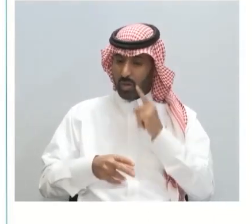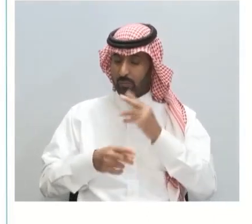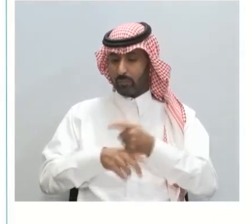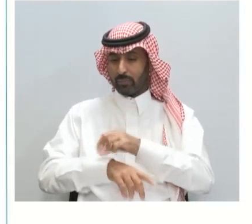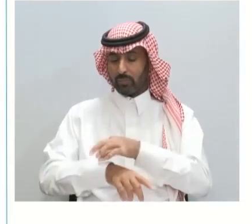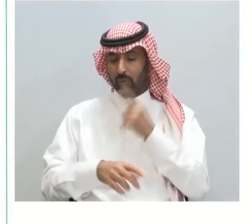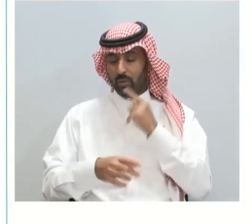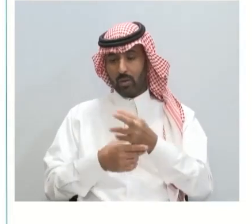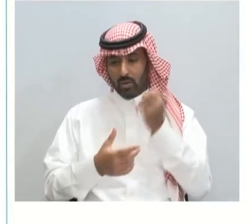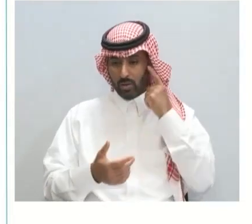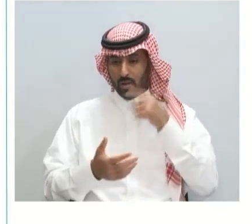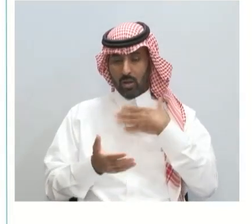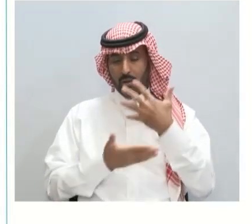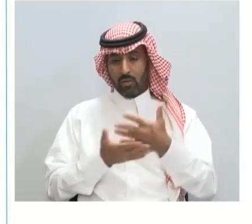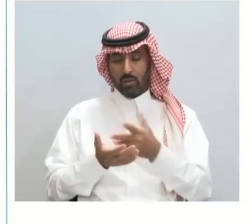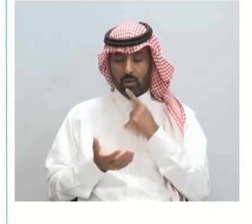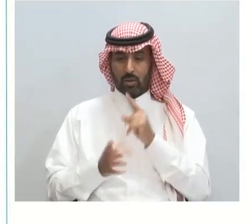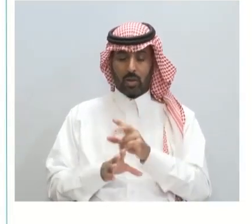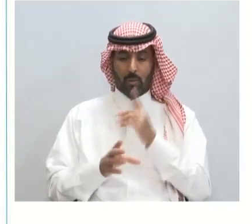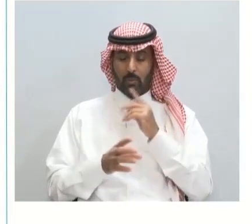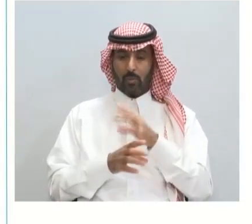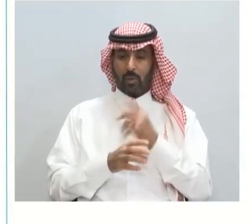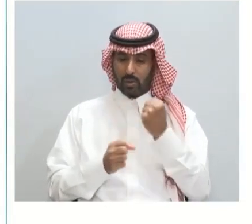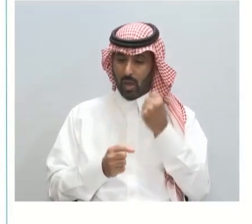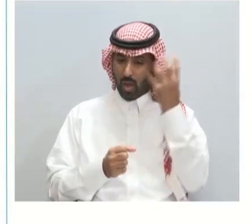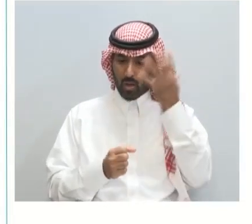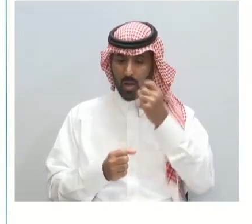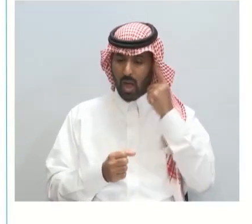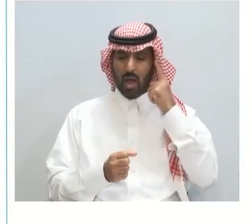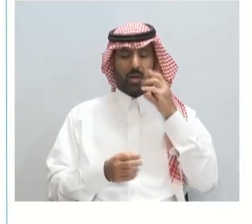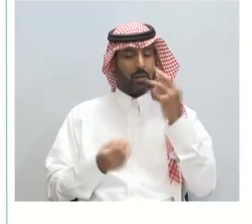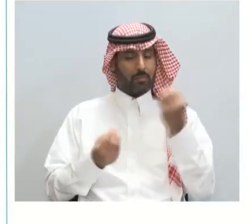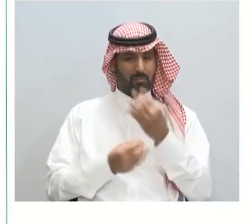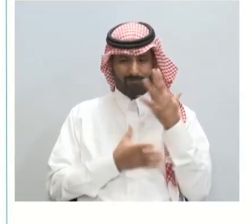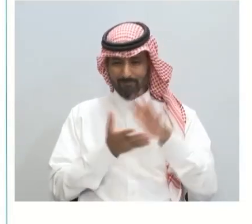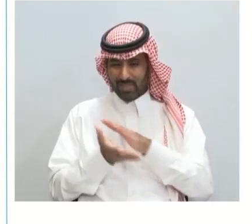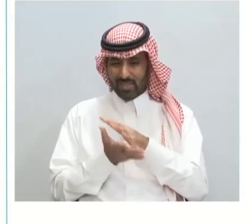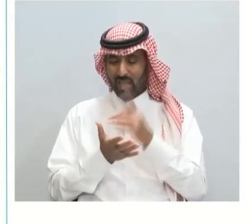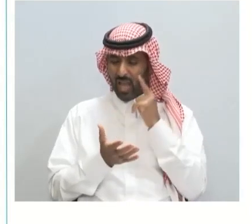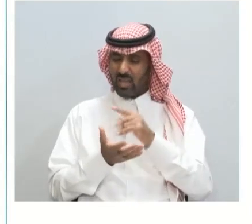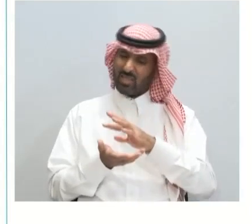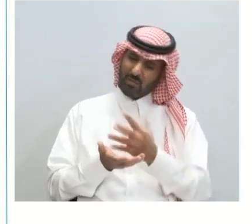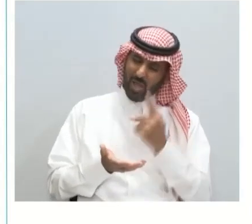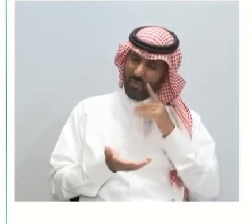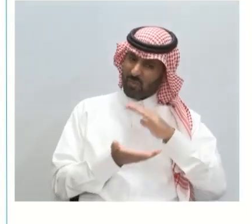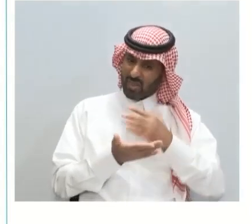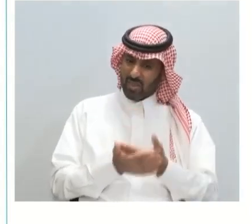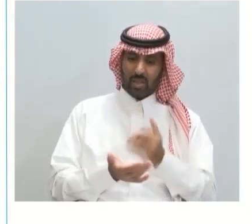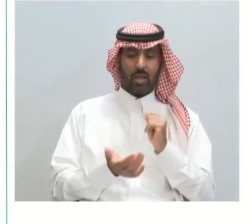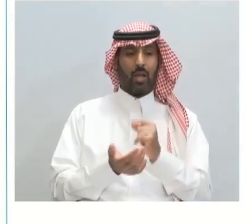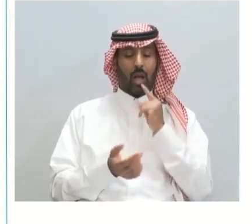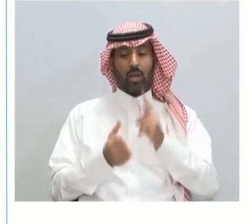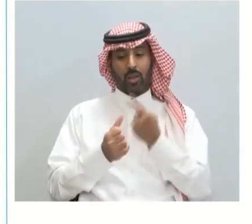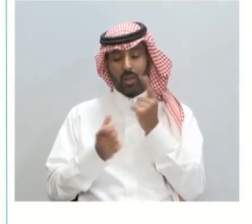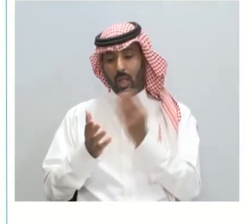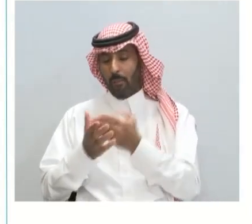early diagnosis and treatment prevents physical and mental problems, and sometimes even death. Another type of